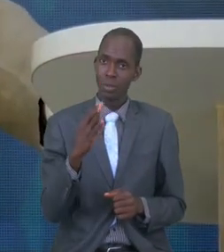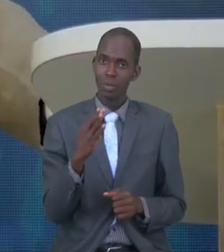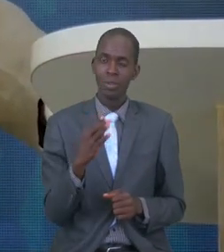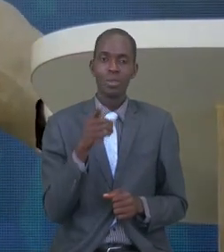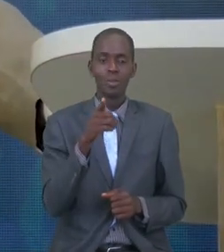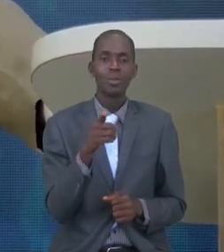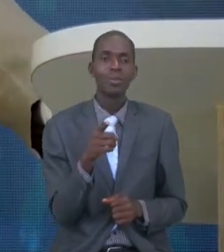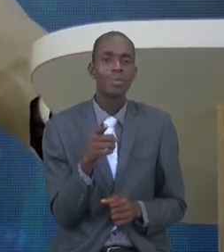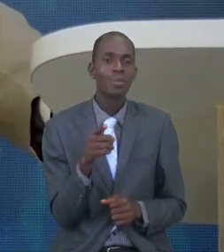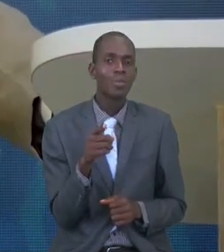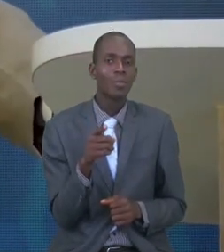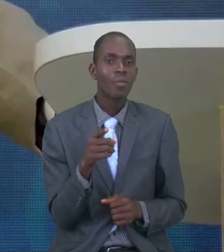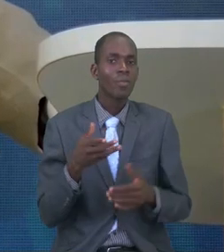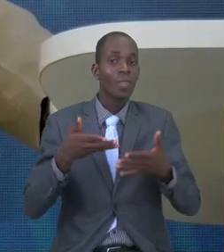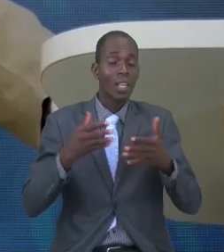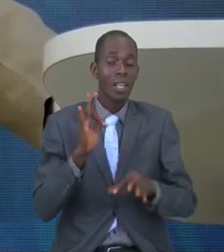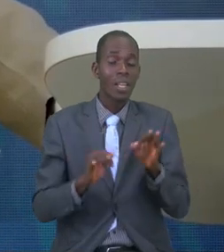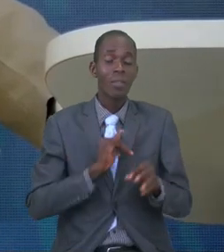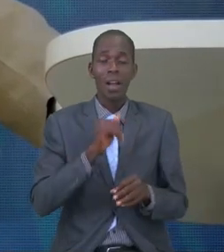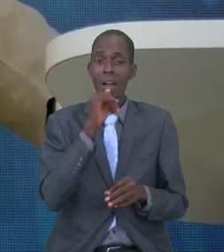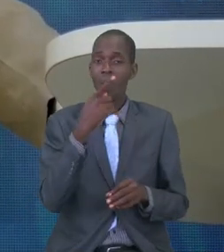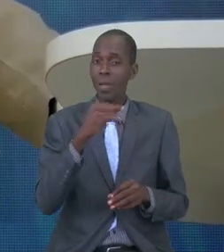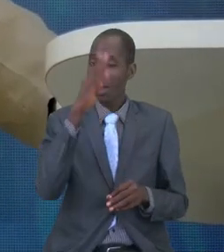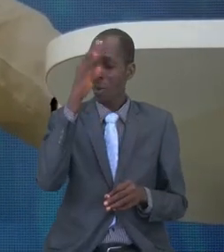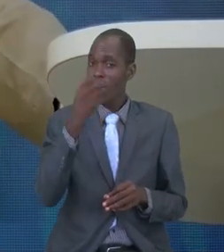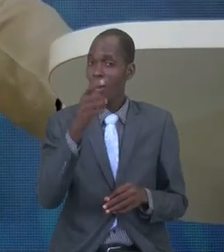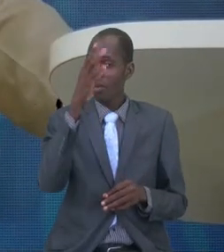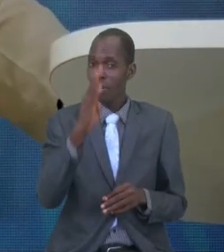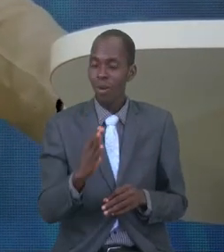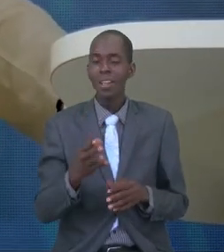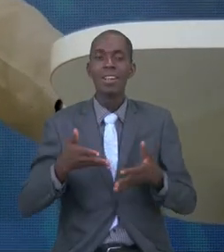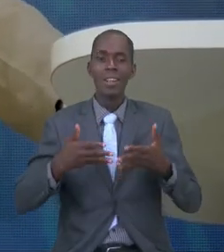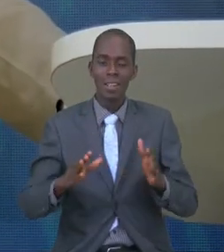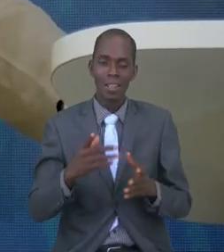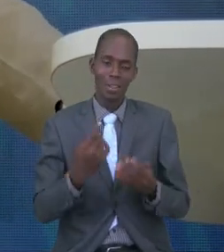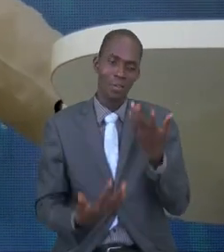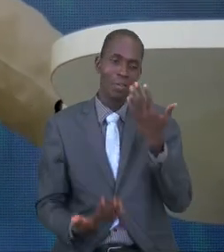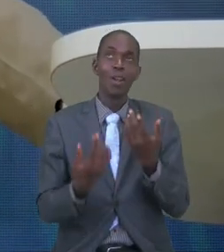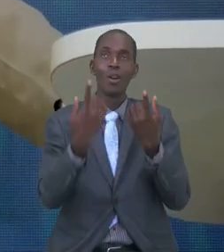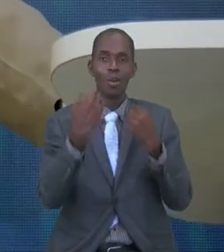truth, let fire come down and consume you and your 50.